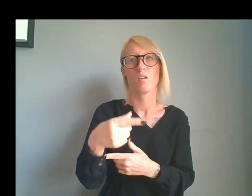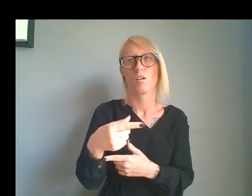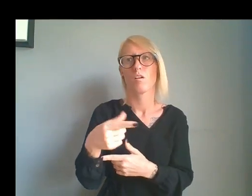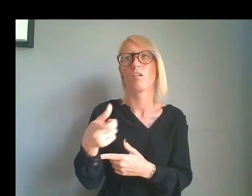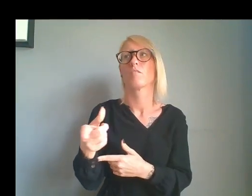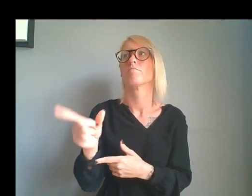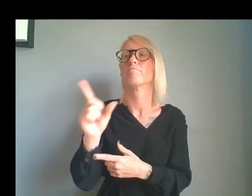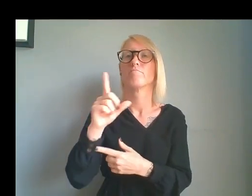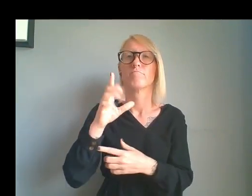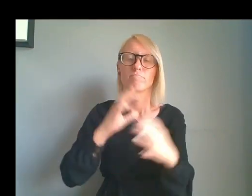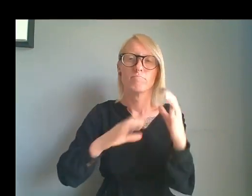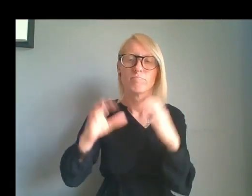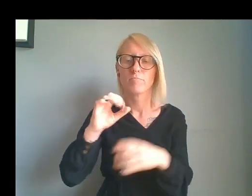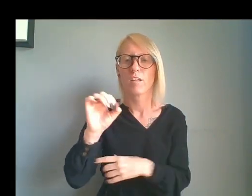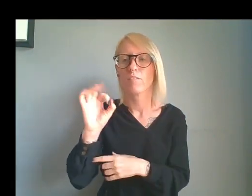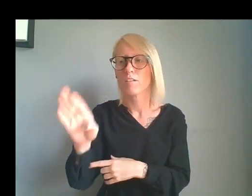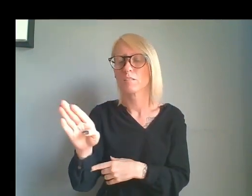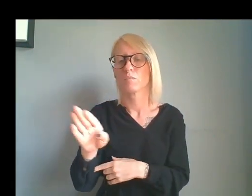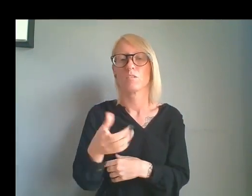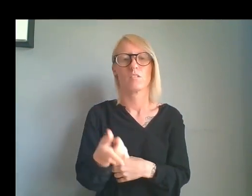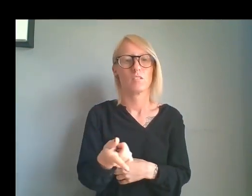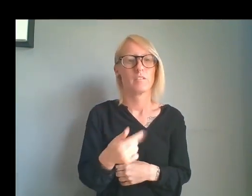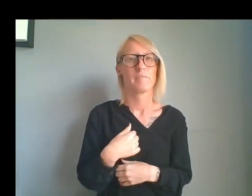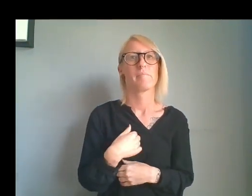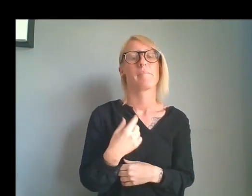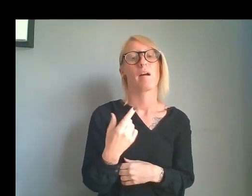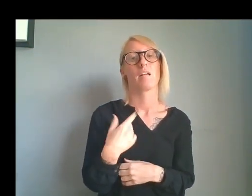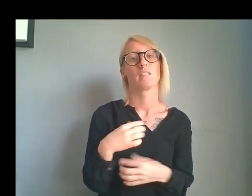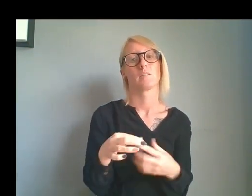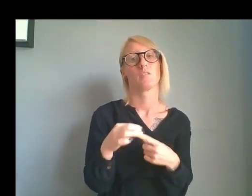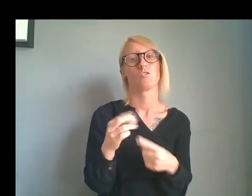at the tools, like if you are,